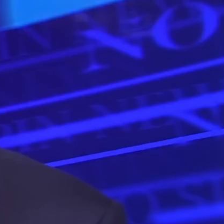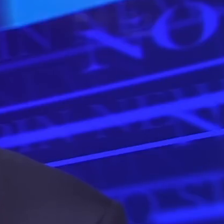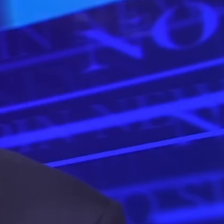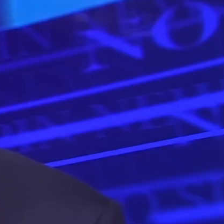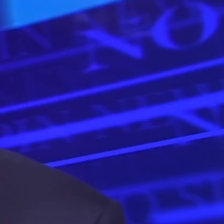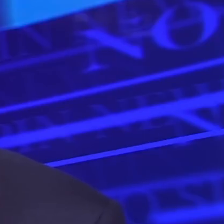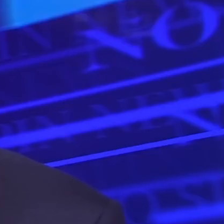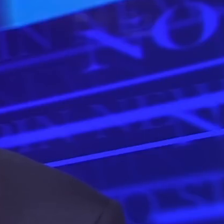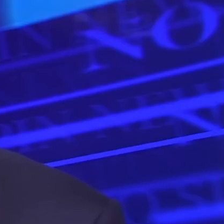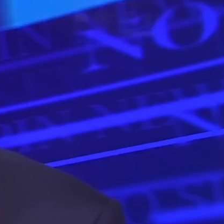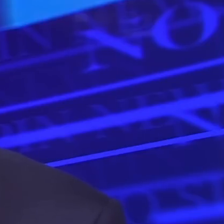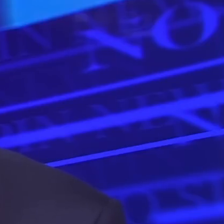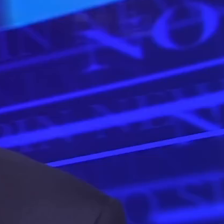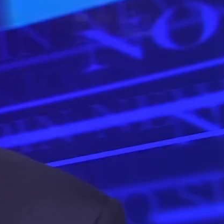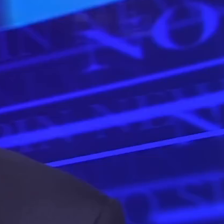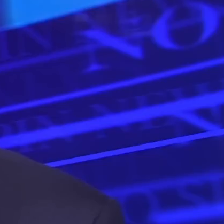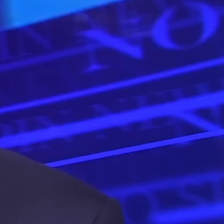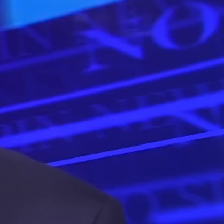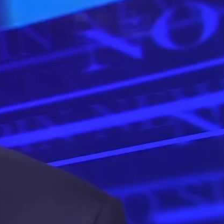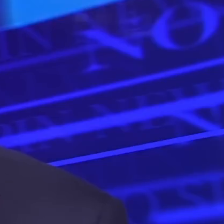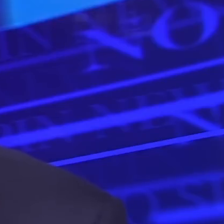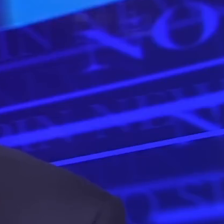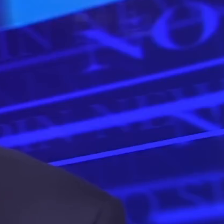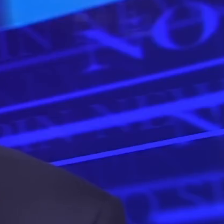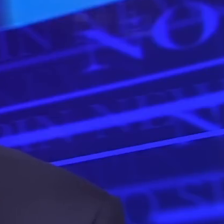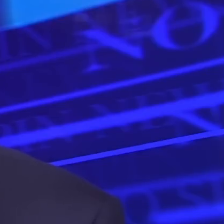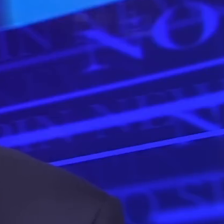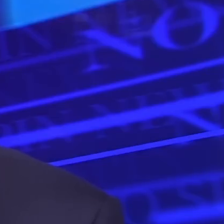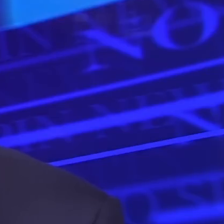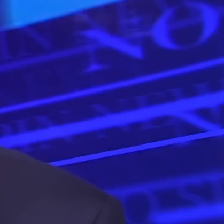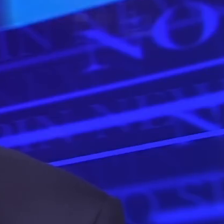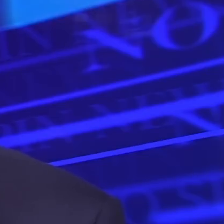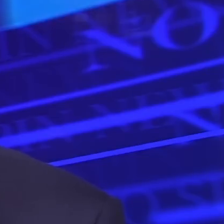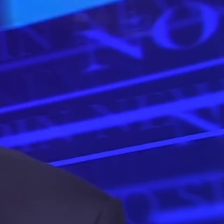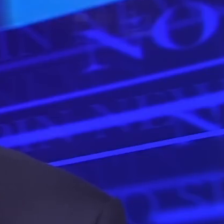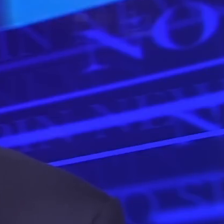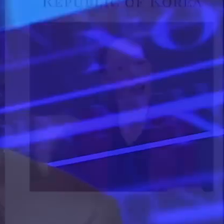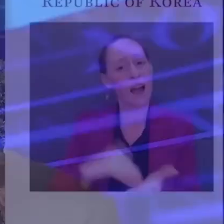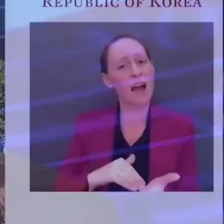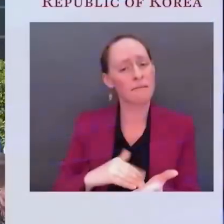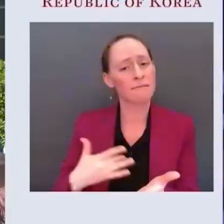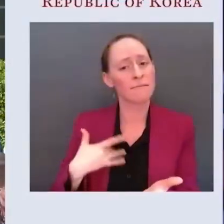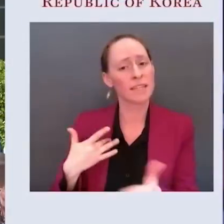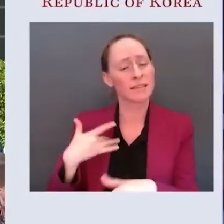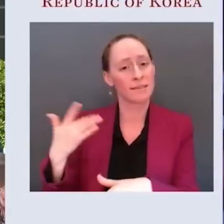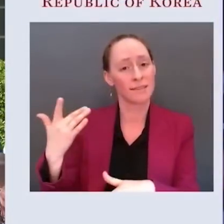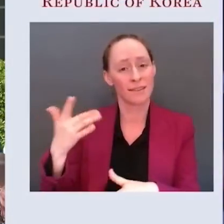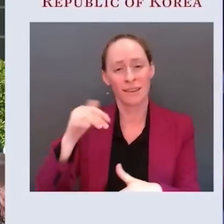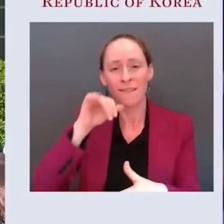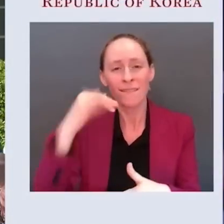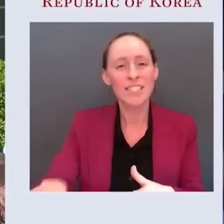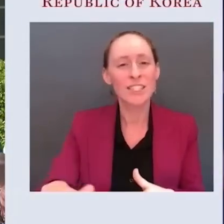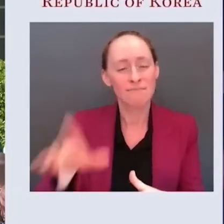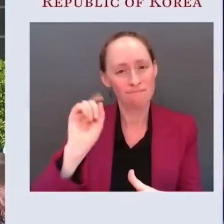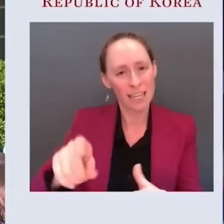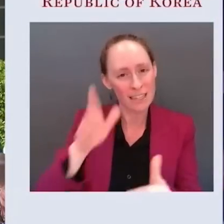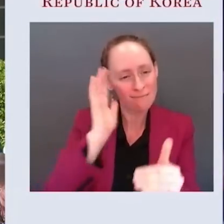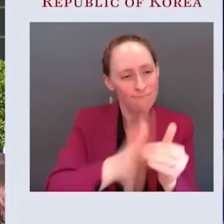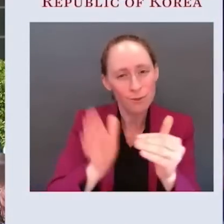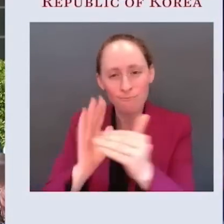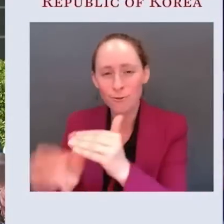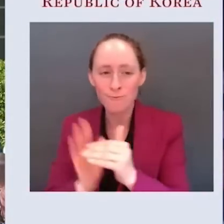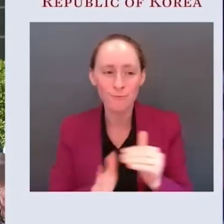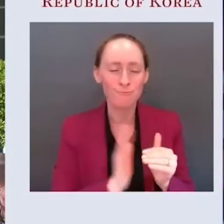soundbite. Second soundbite is politics. Go. Think about what I inherited when